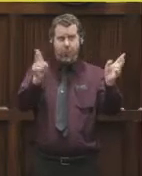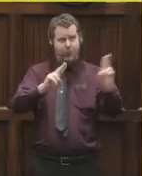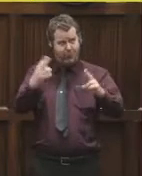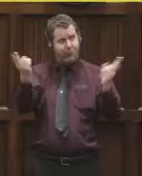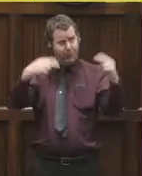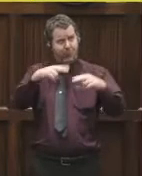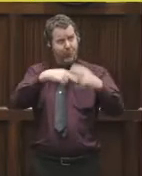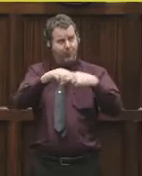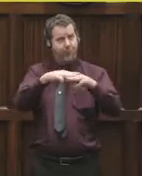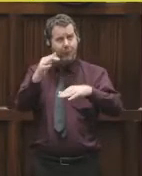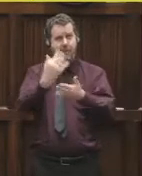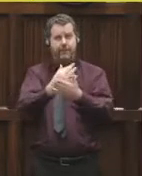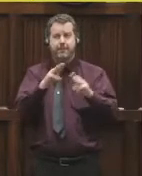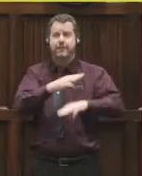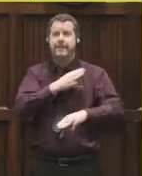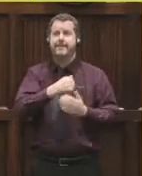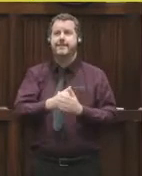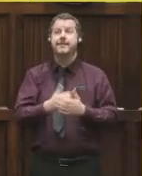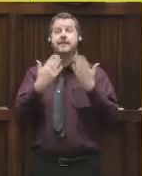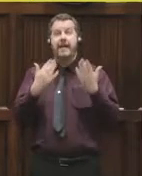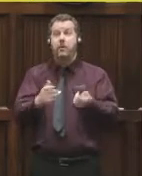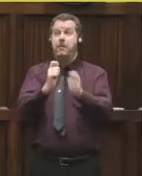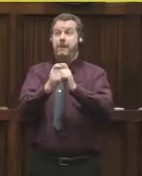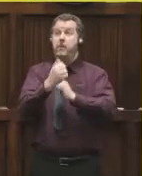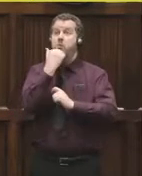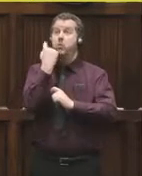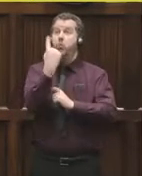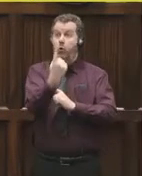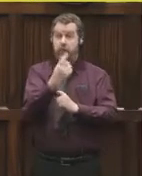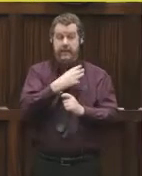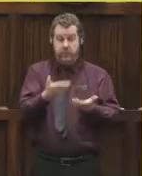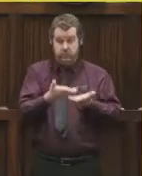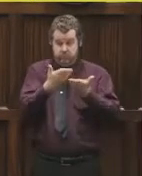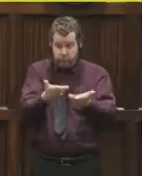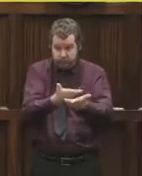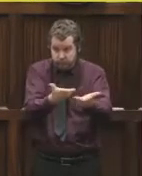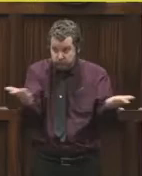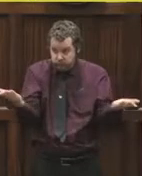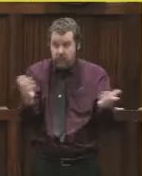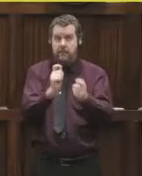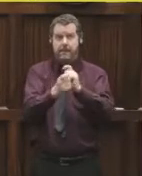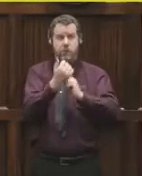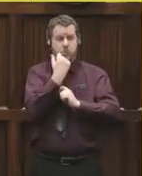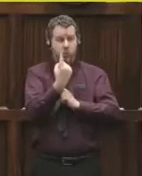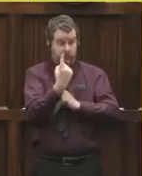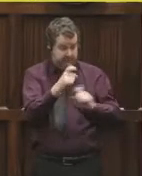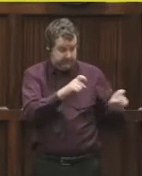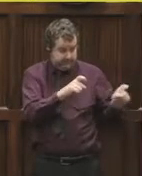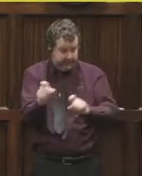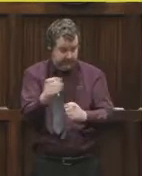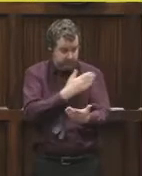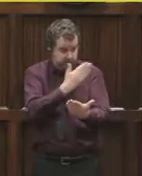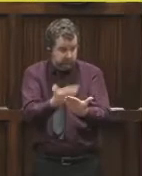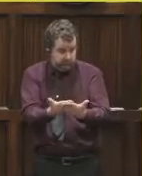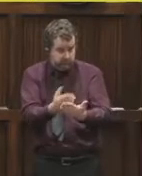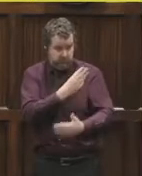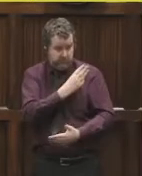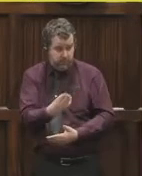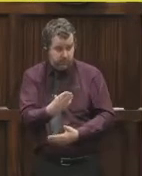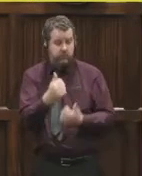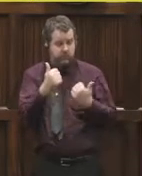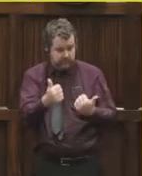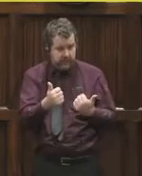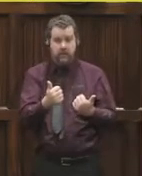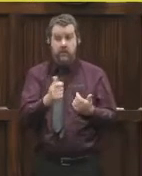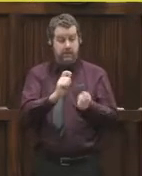put amendment number 1 then to the House? I take it the amendment number 1 is being pressed? Pressed, yeah. How stands the amendment?